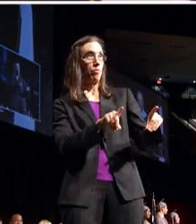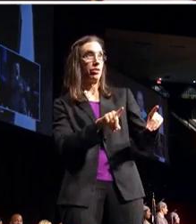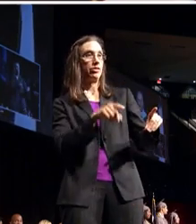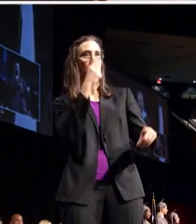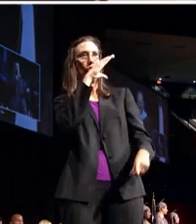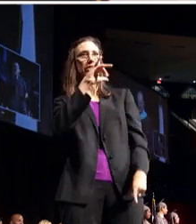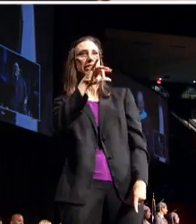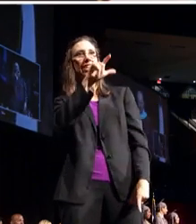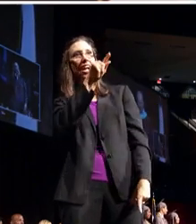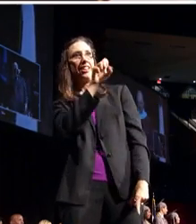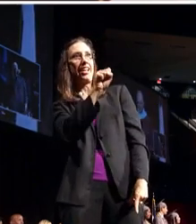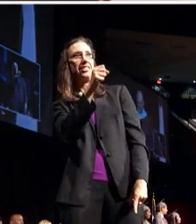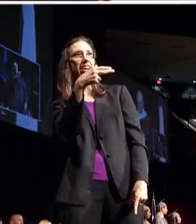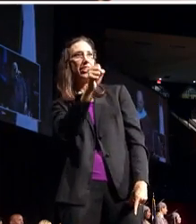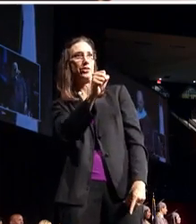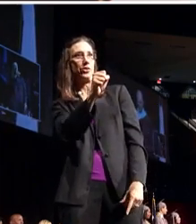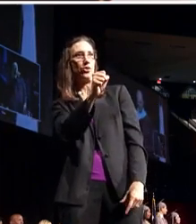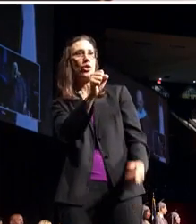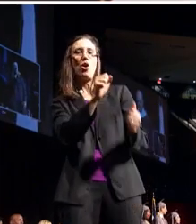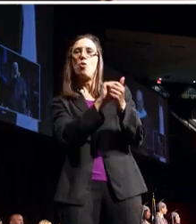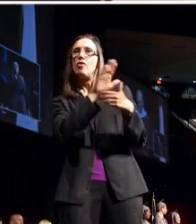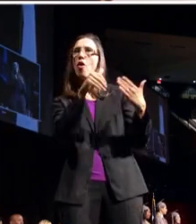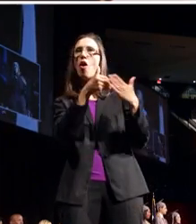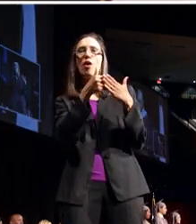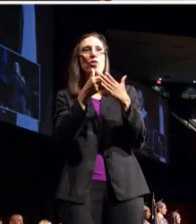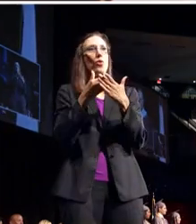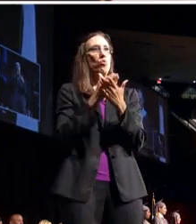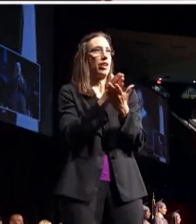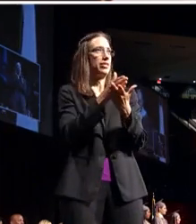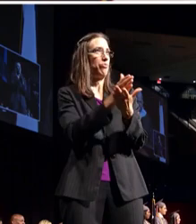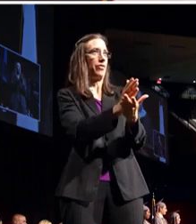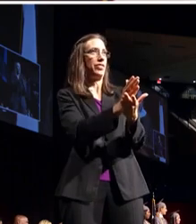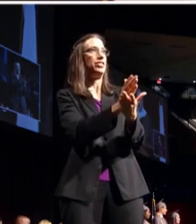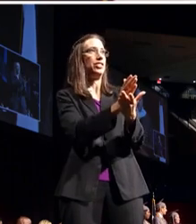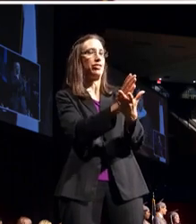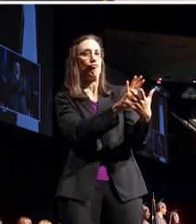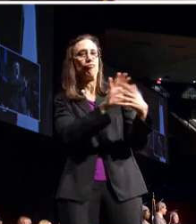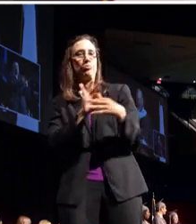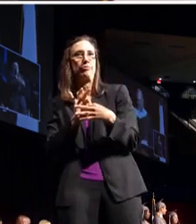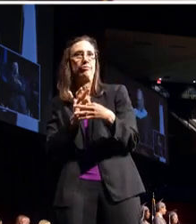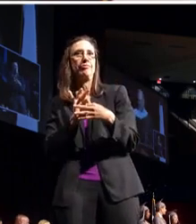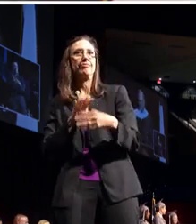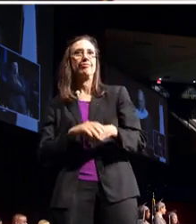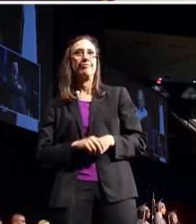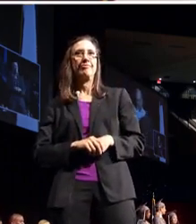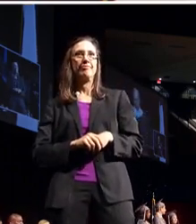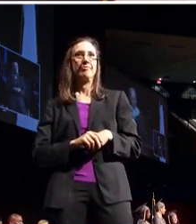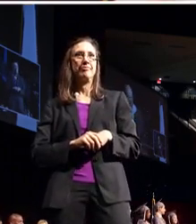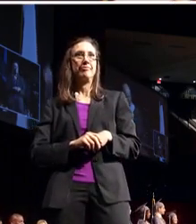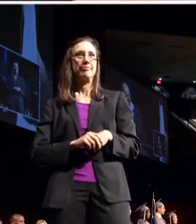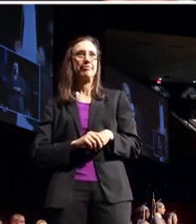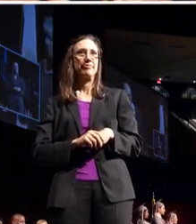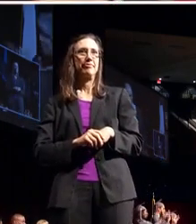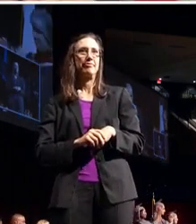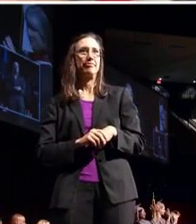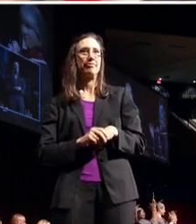of Cypress Lakes High School with all the rights and privileges pertaining thereunto.